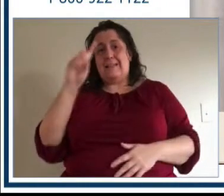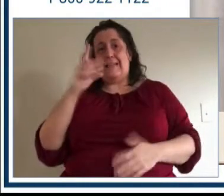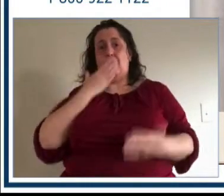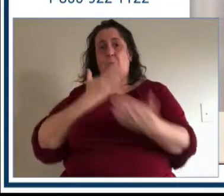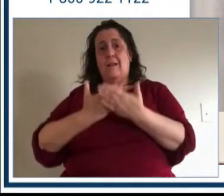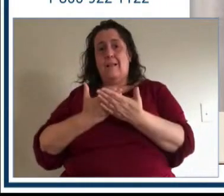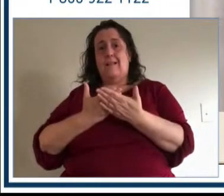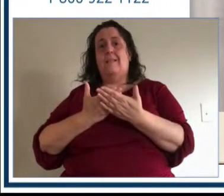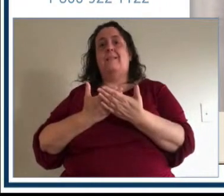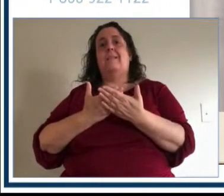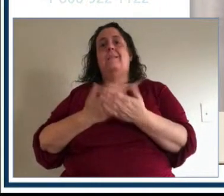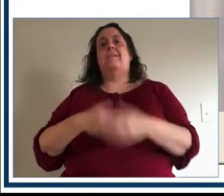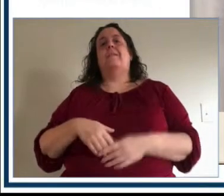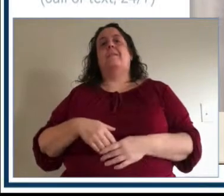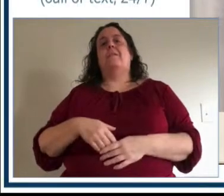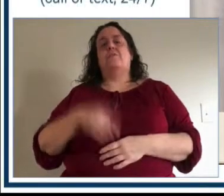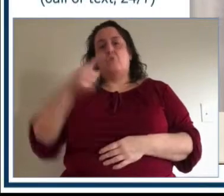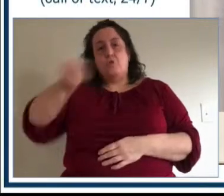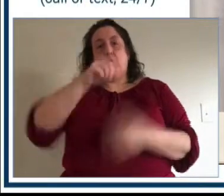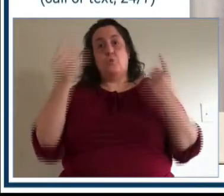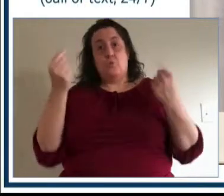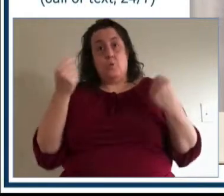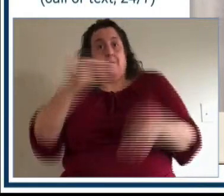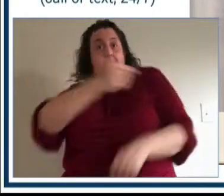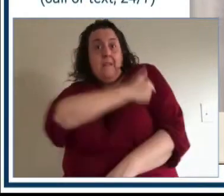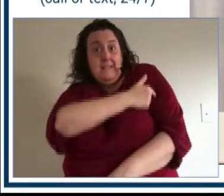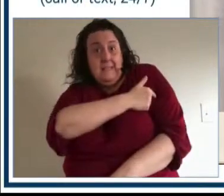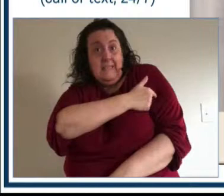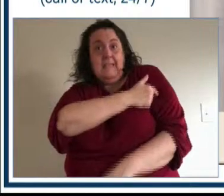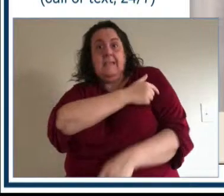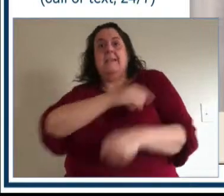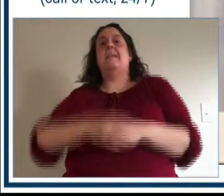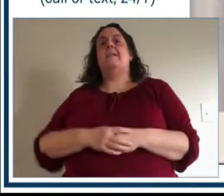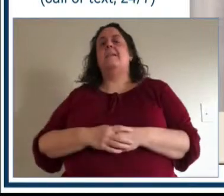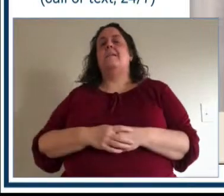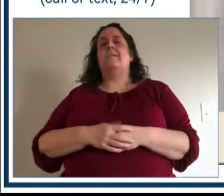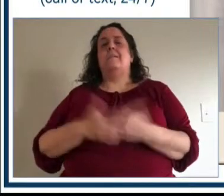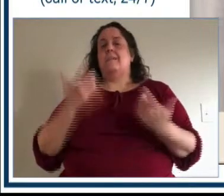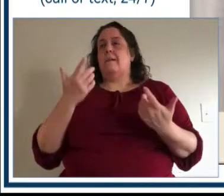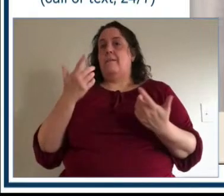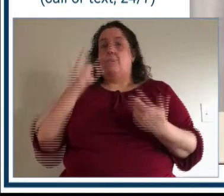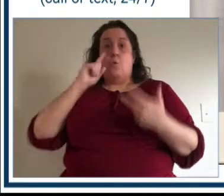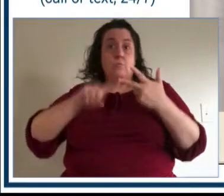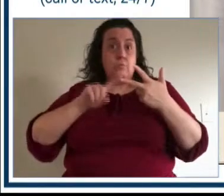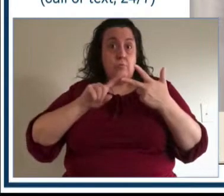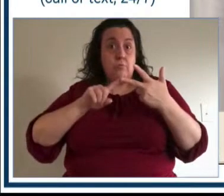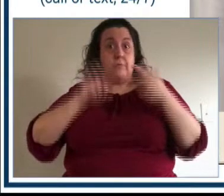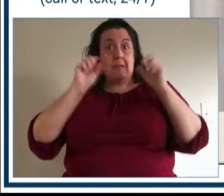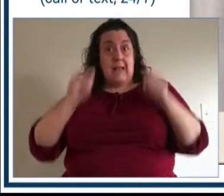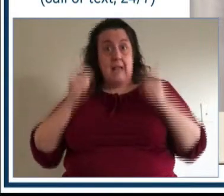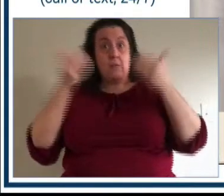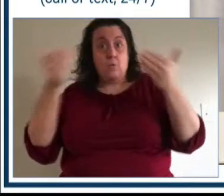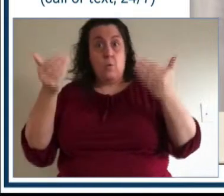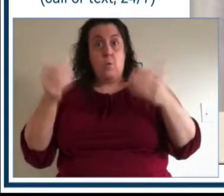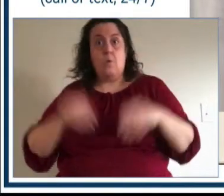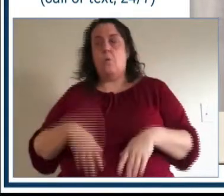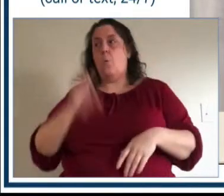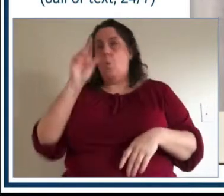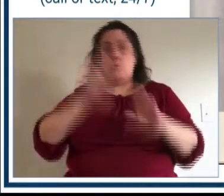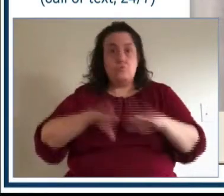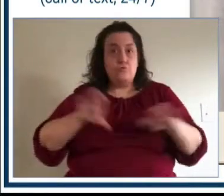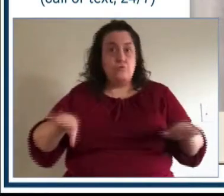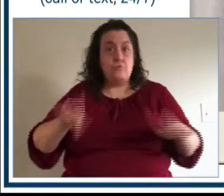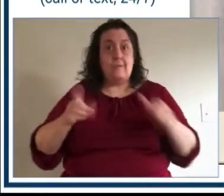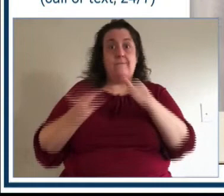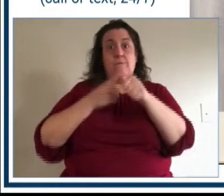vaccine, book an appointment if you're eligible for your booster, or get your child their first dose. Follow the measures